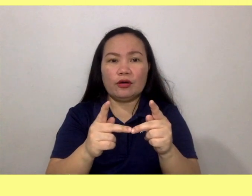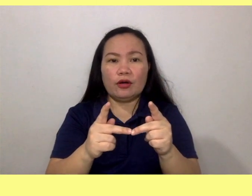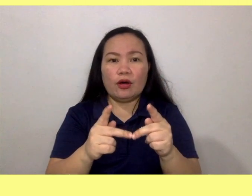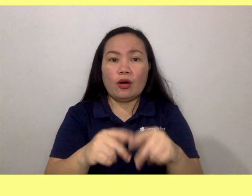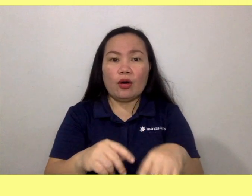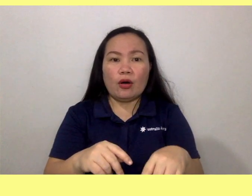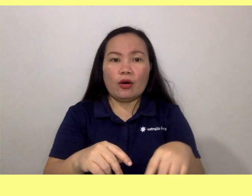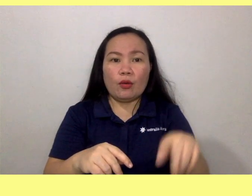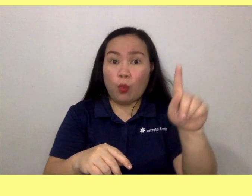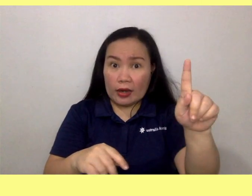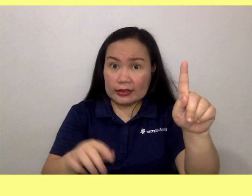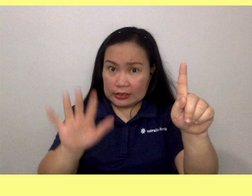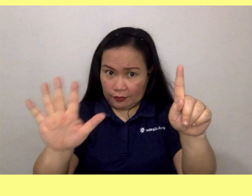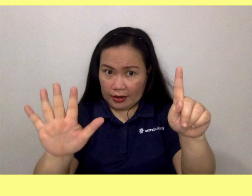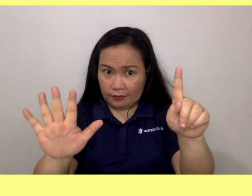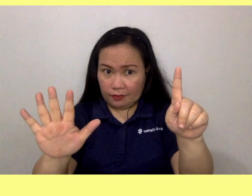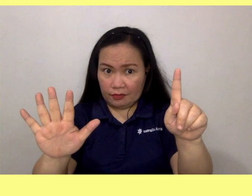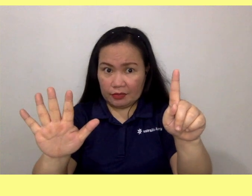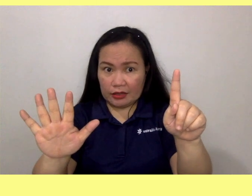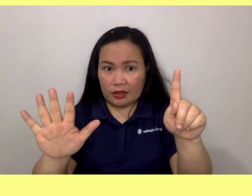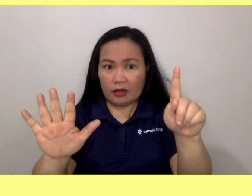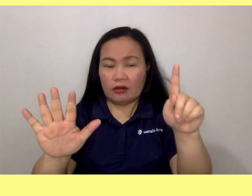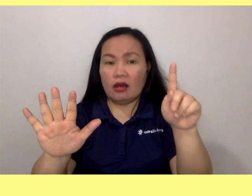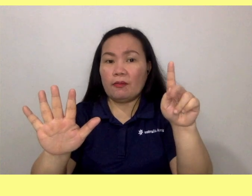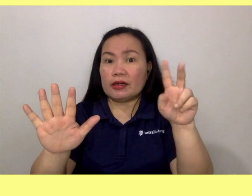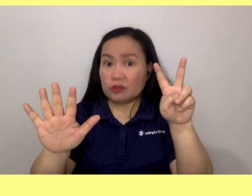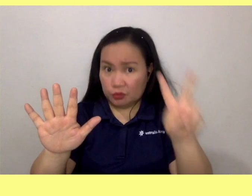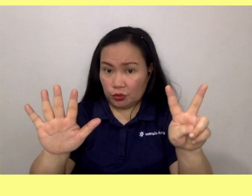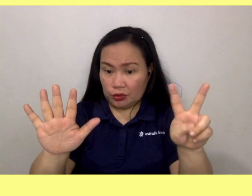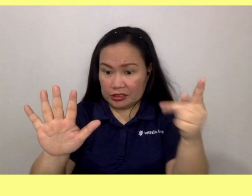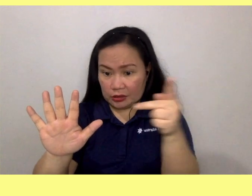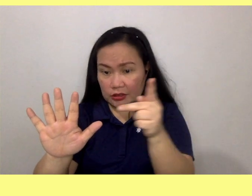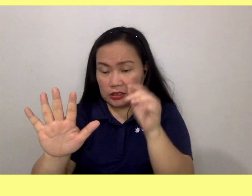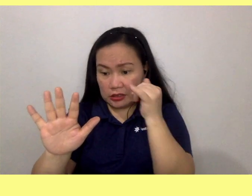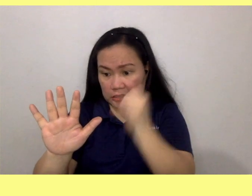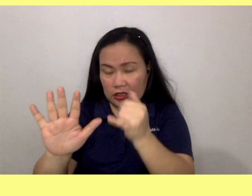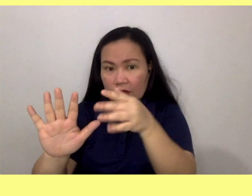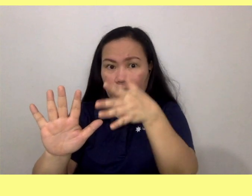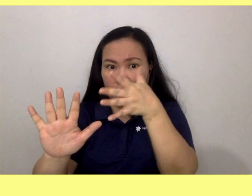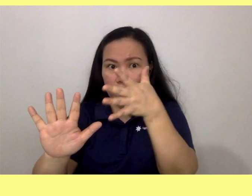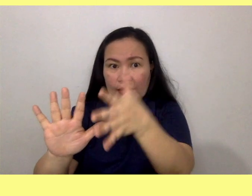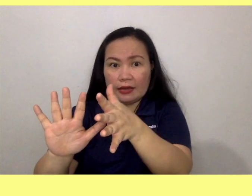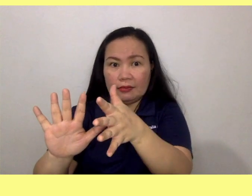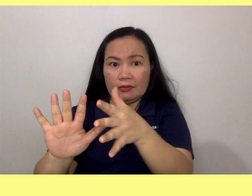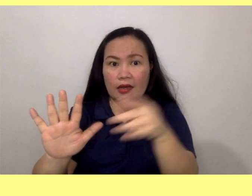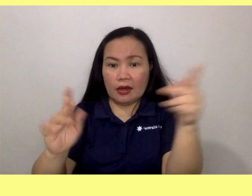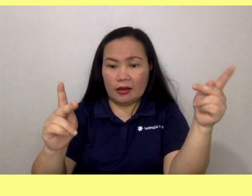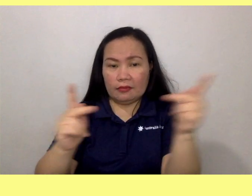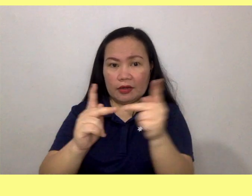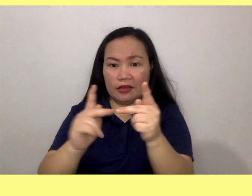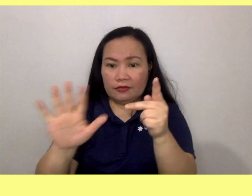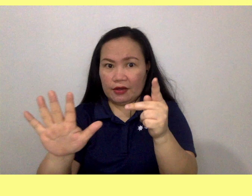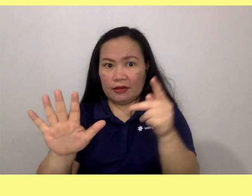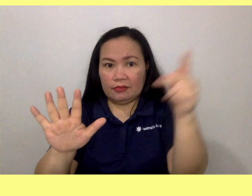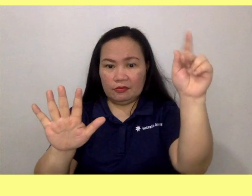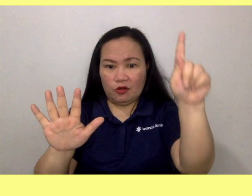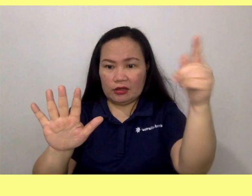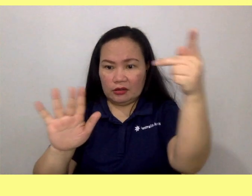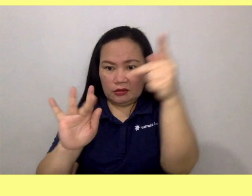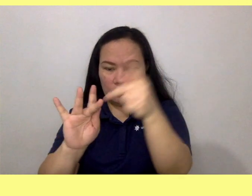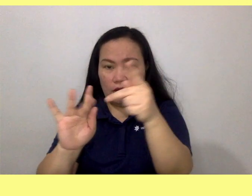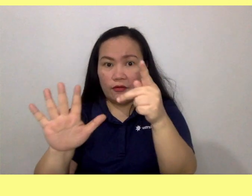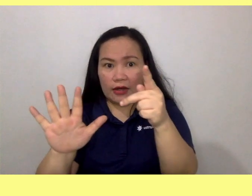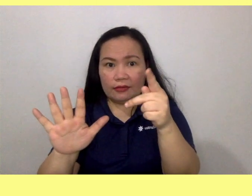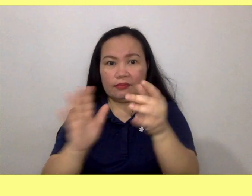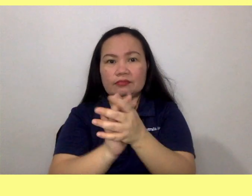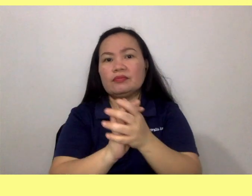2, si 5 din. And ang partner ni 3 ay si 7. Okay, so